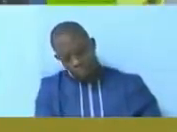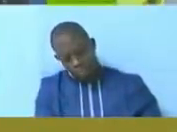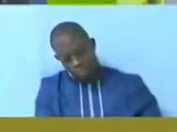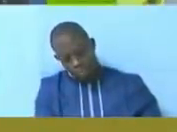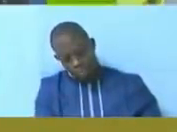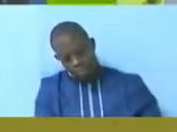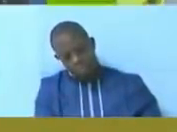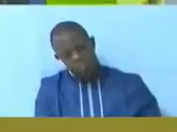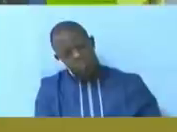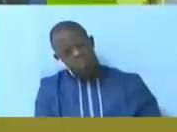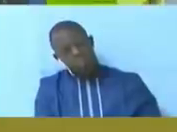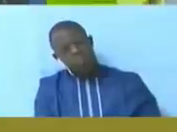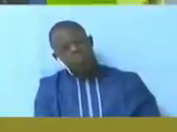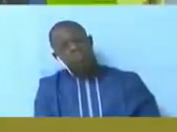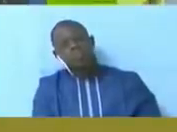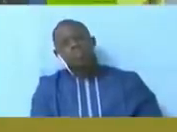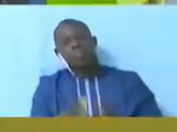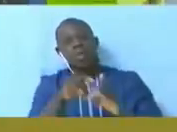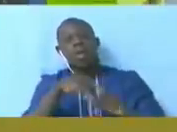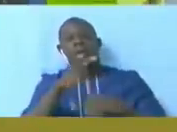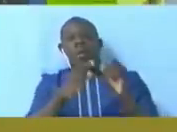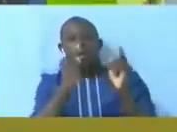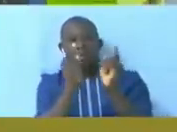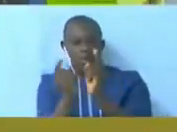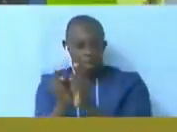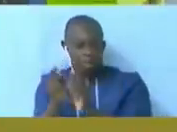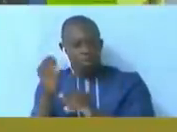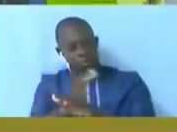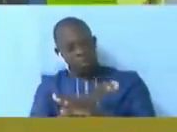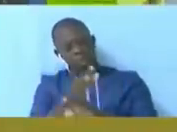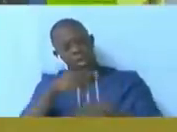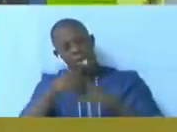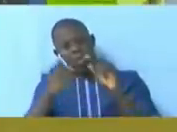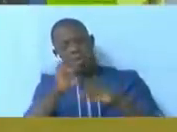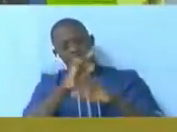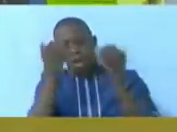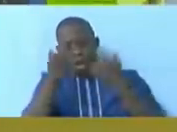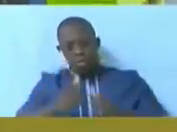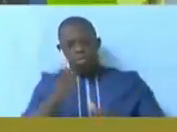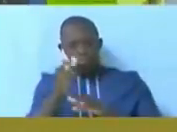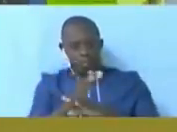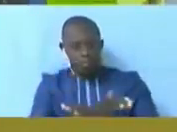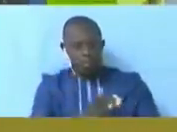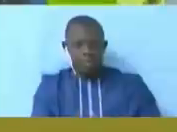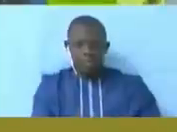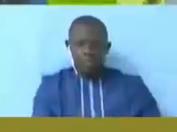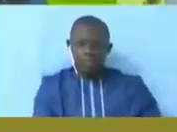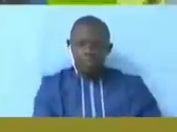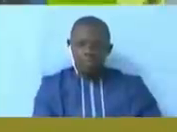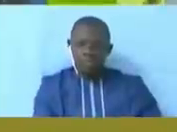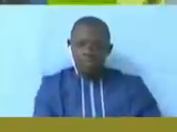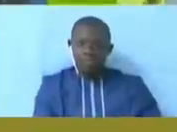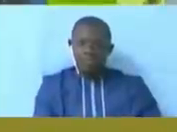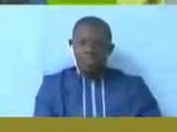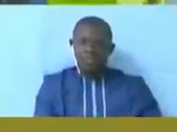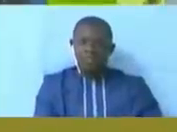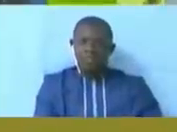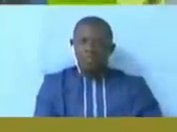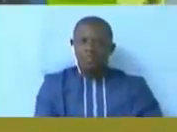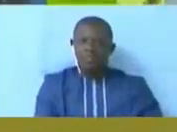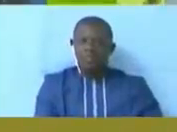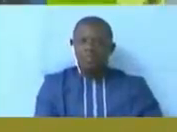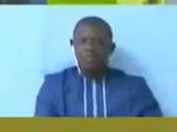way of meeting in the middle. Puru kabeng kuo nyinkono kabeng kuke kankiling. He